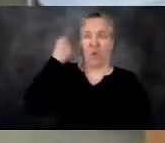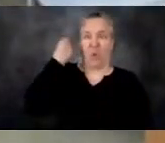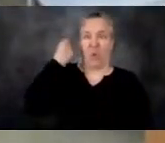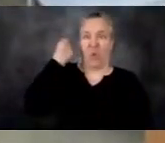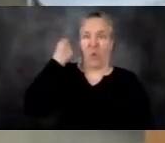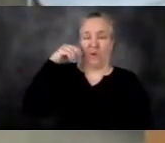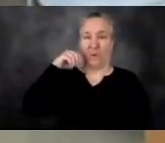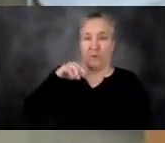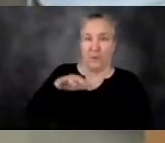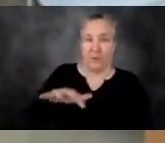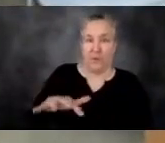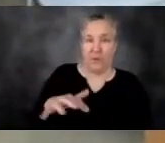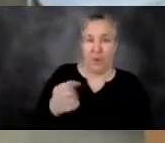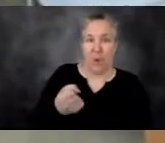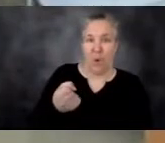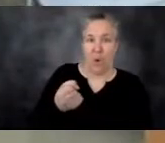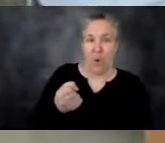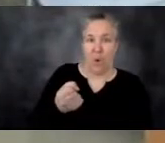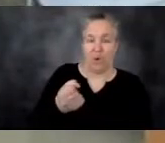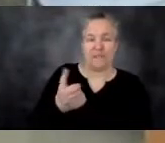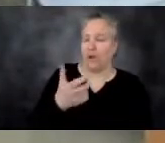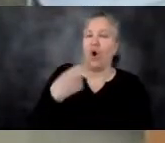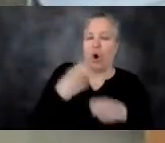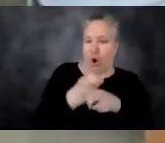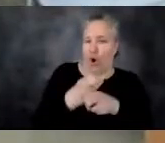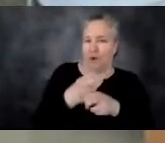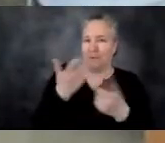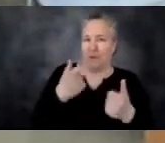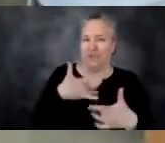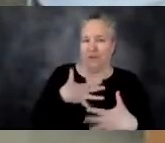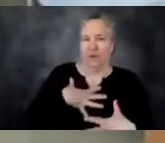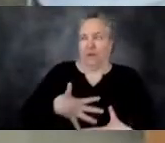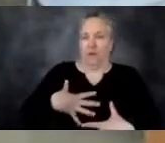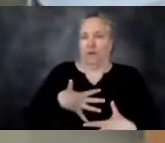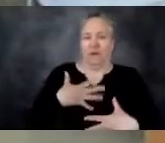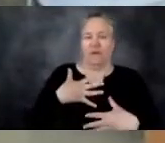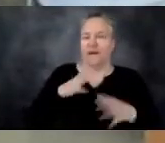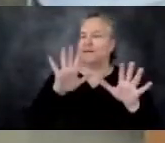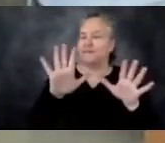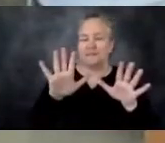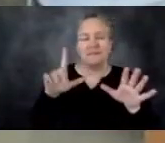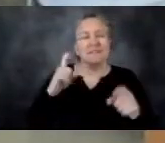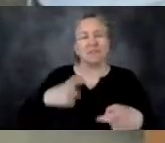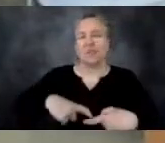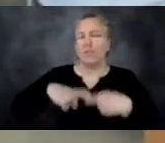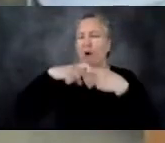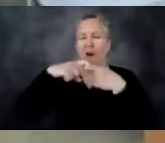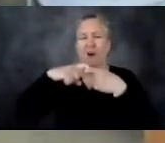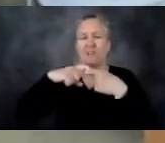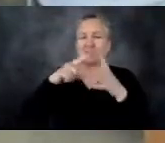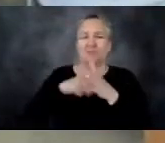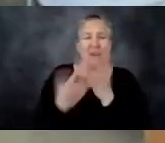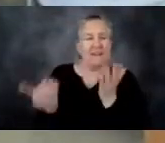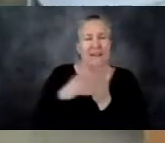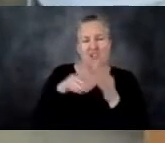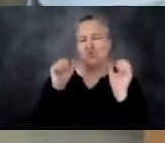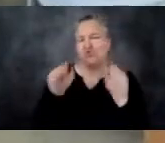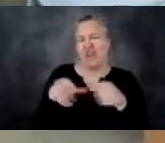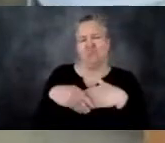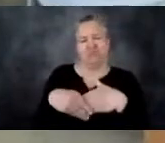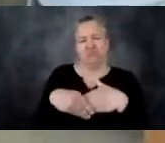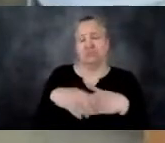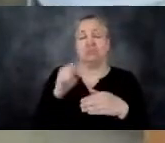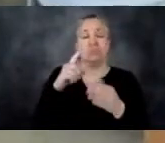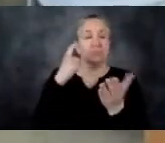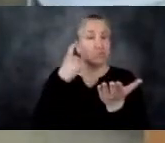feel like you're wanting to gasp for air. It's okay. Do your best. If you need to pause and then come back in, you can. Notice that